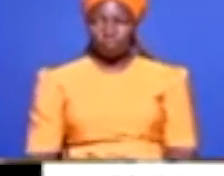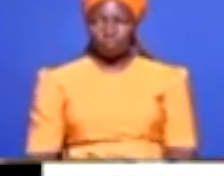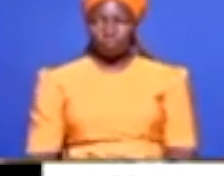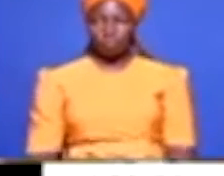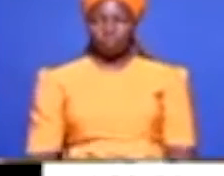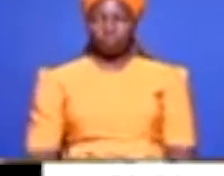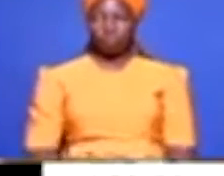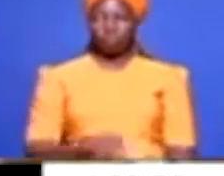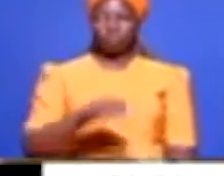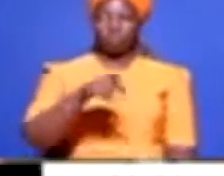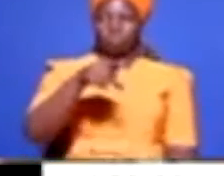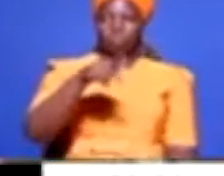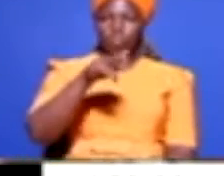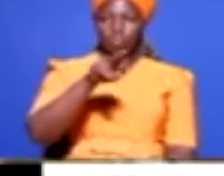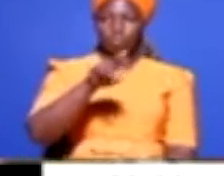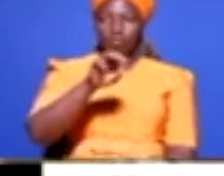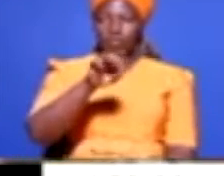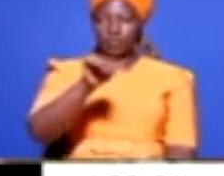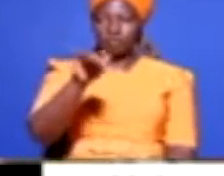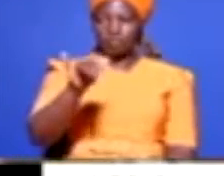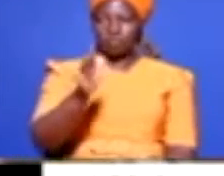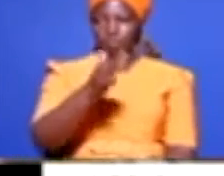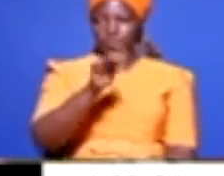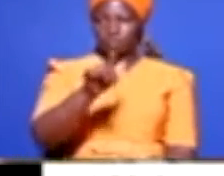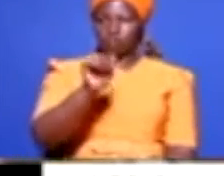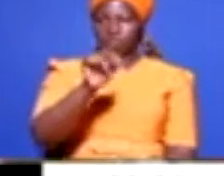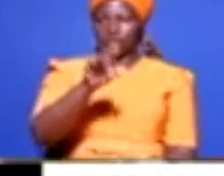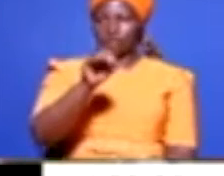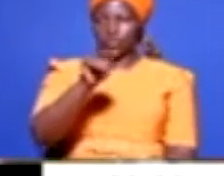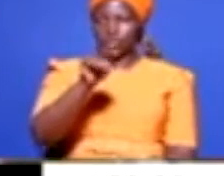Preeti Ariona Adaga, Kapsabet Boys,